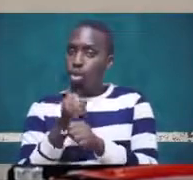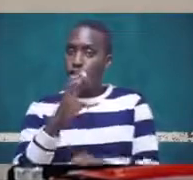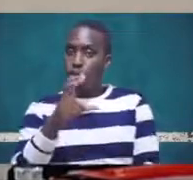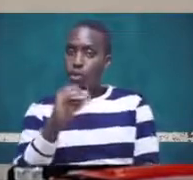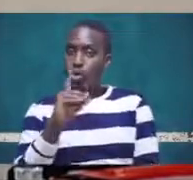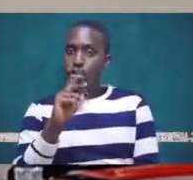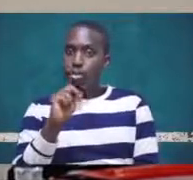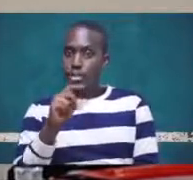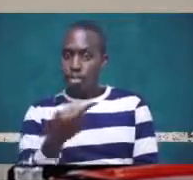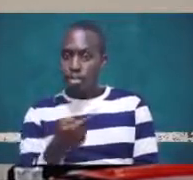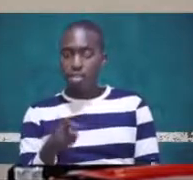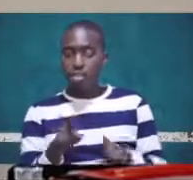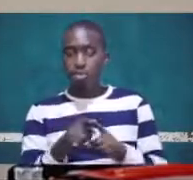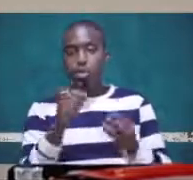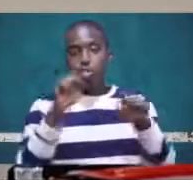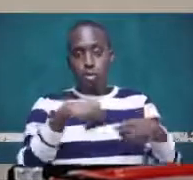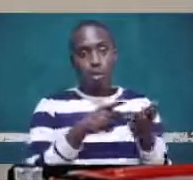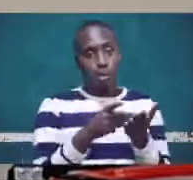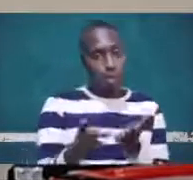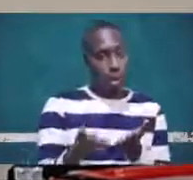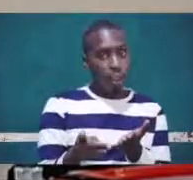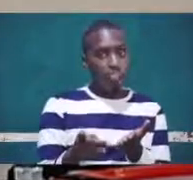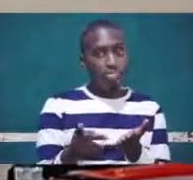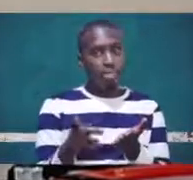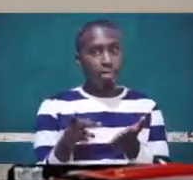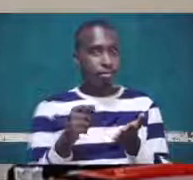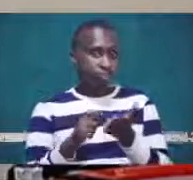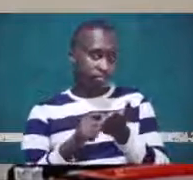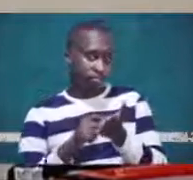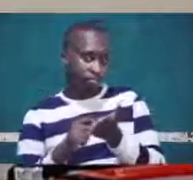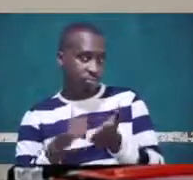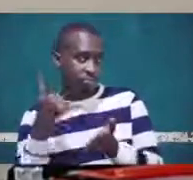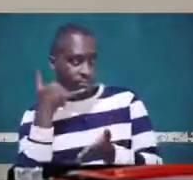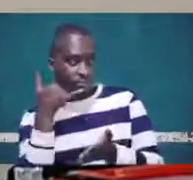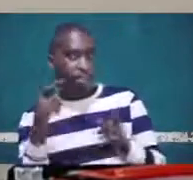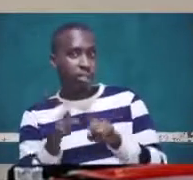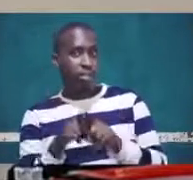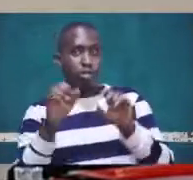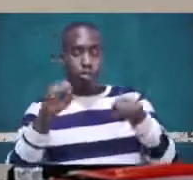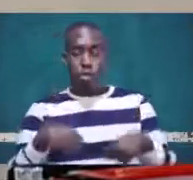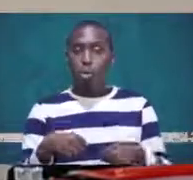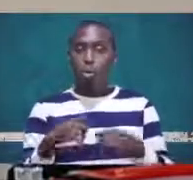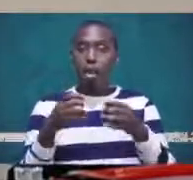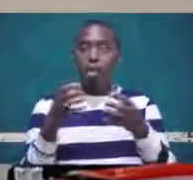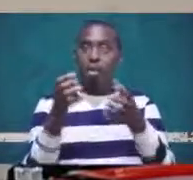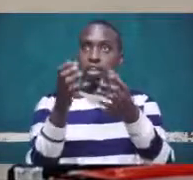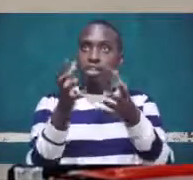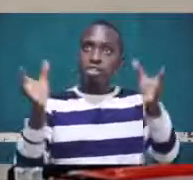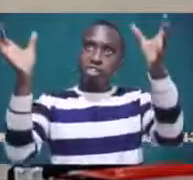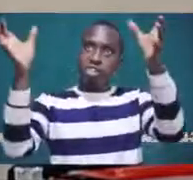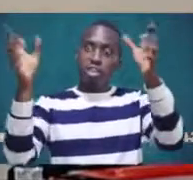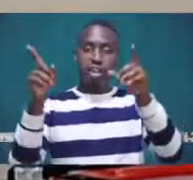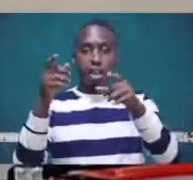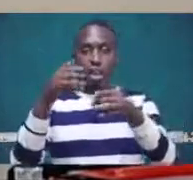buy the air card and you put in the digits, and then you have signals, you have the dishes on top of the buildings, and then a signal